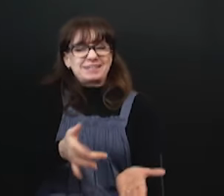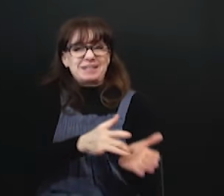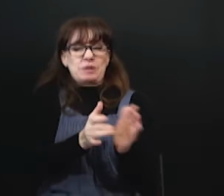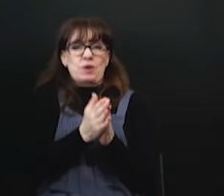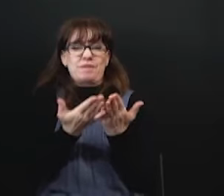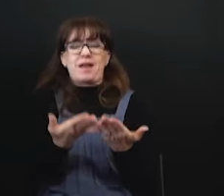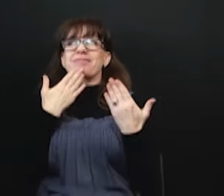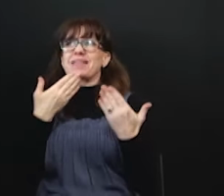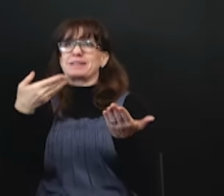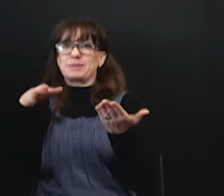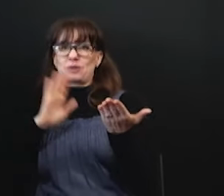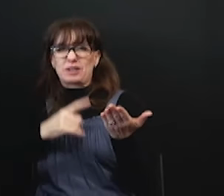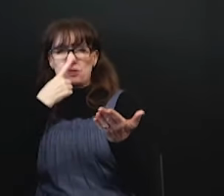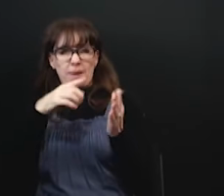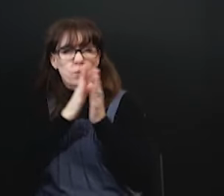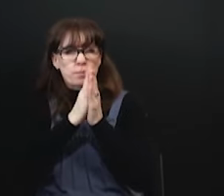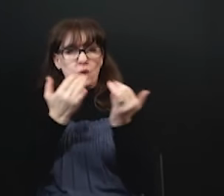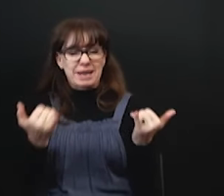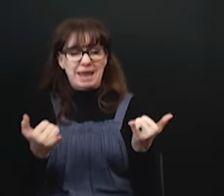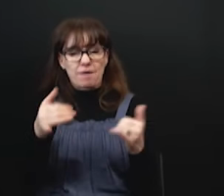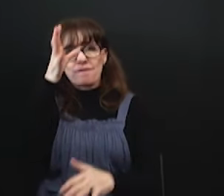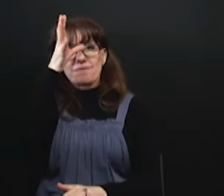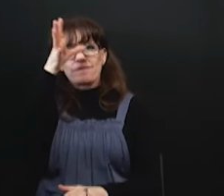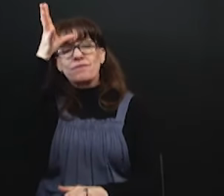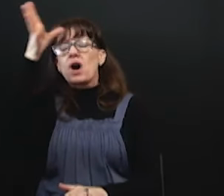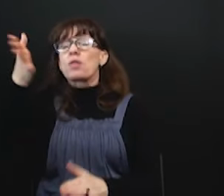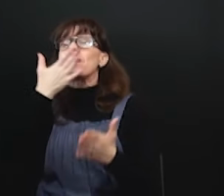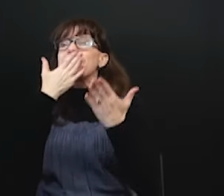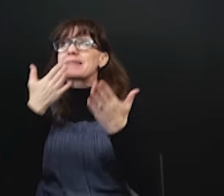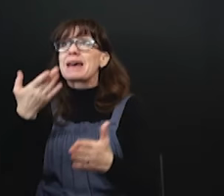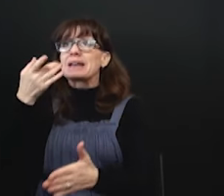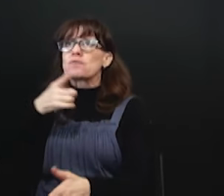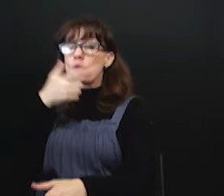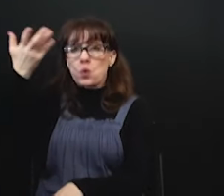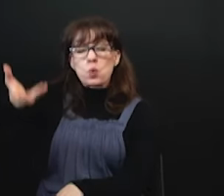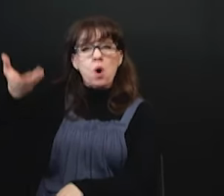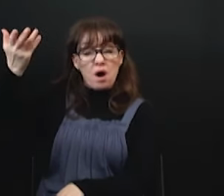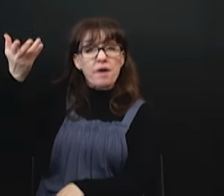be to God. Would you pray with me? Father, we give you thanks for who you are.